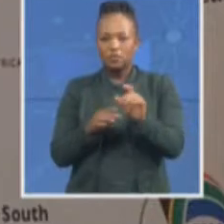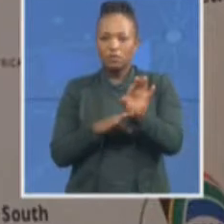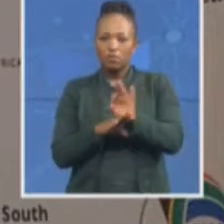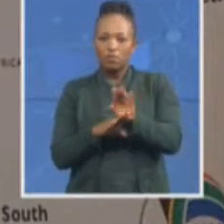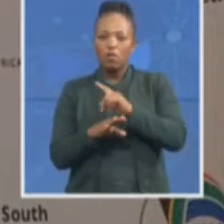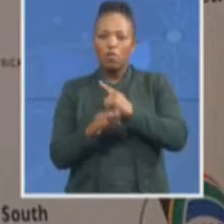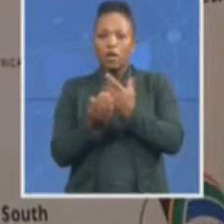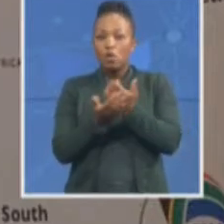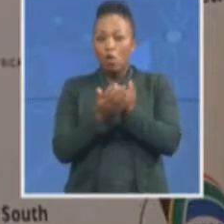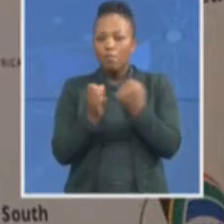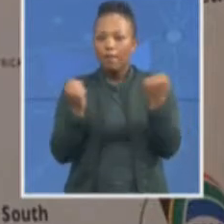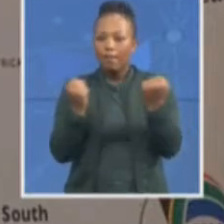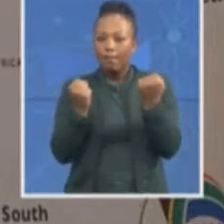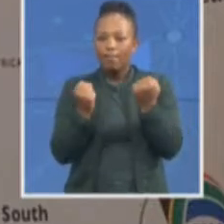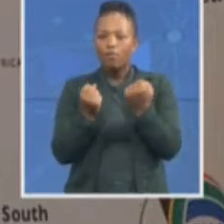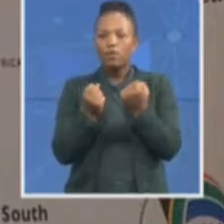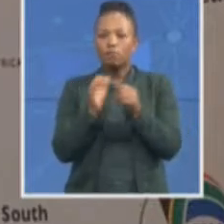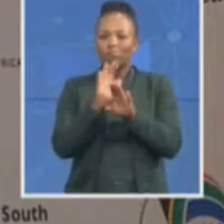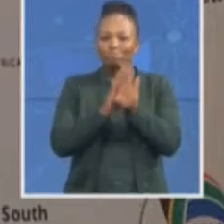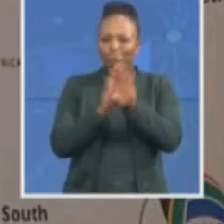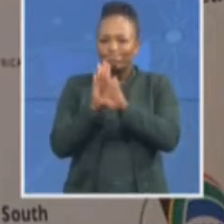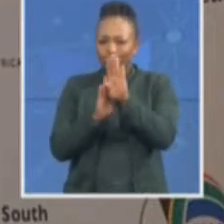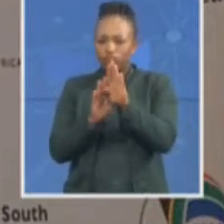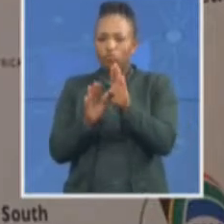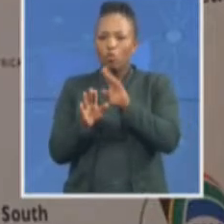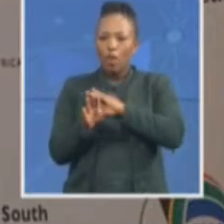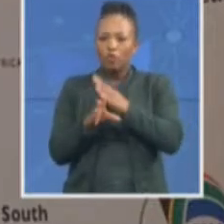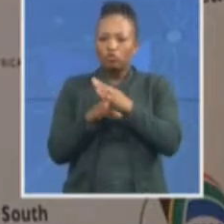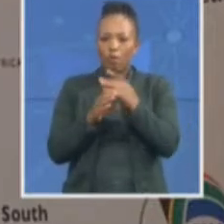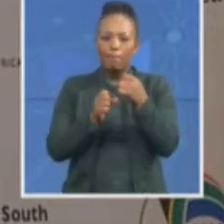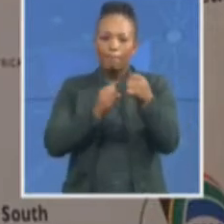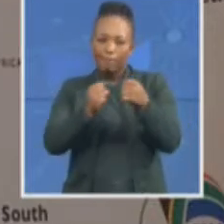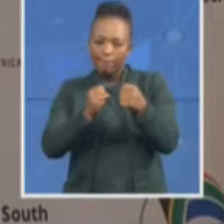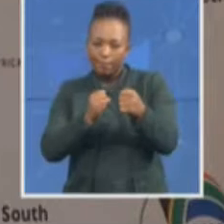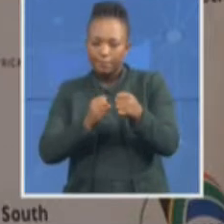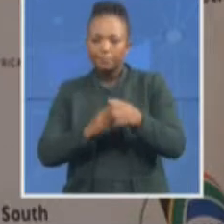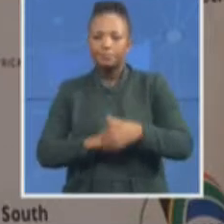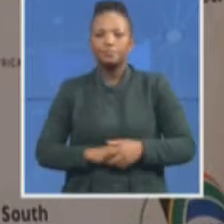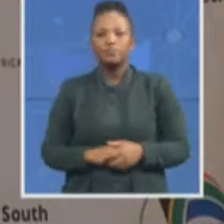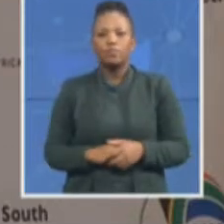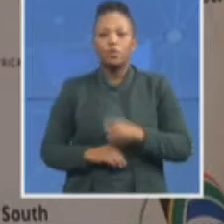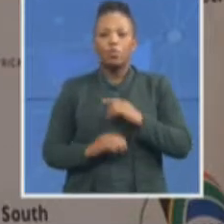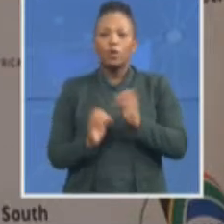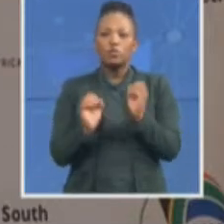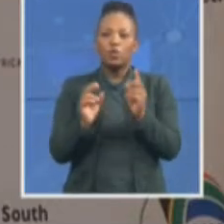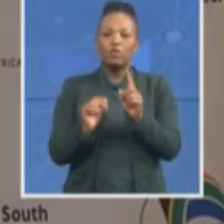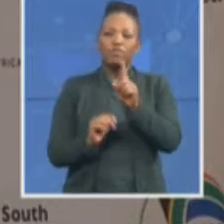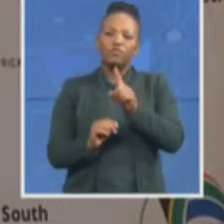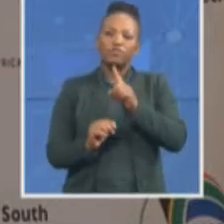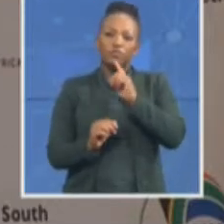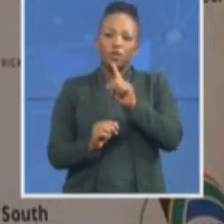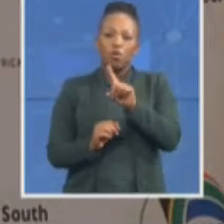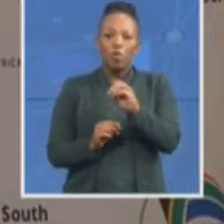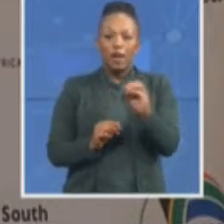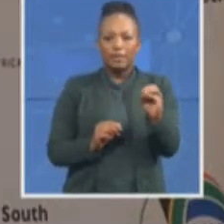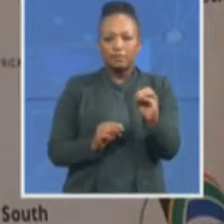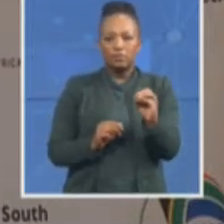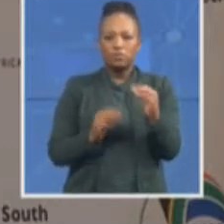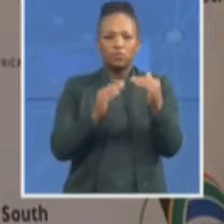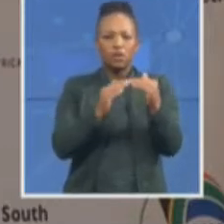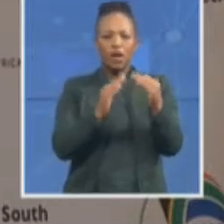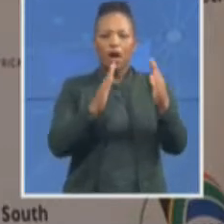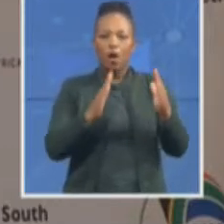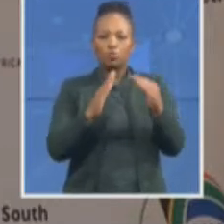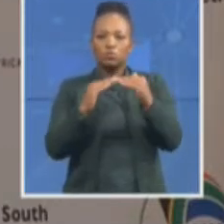This specific project comprises 12,100 new housing opportunities with over 500,000 meter square